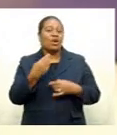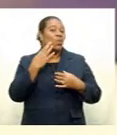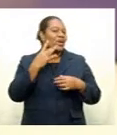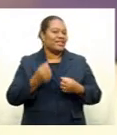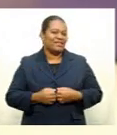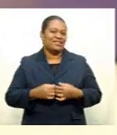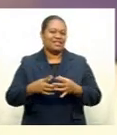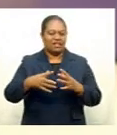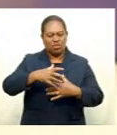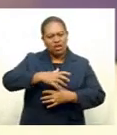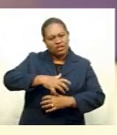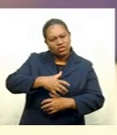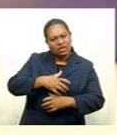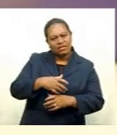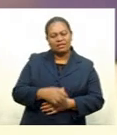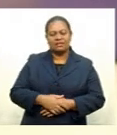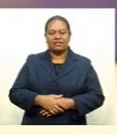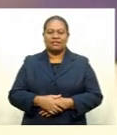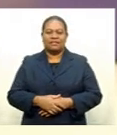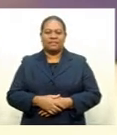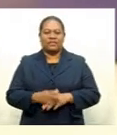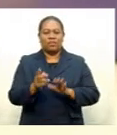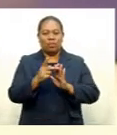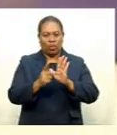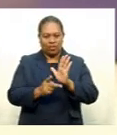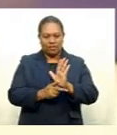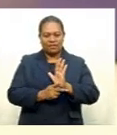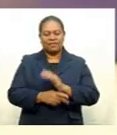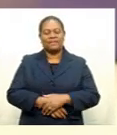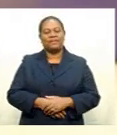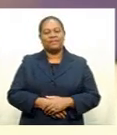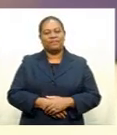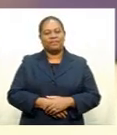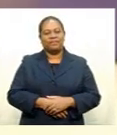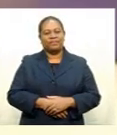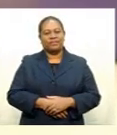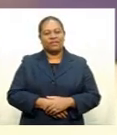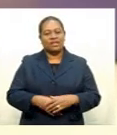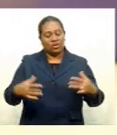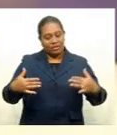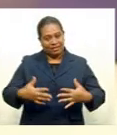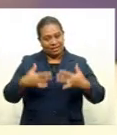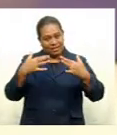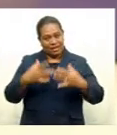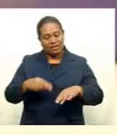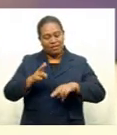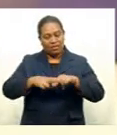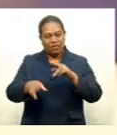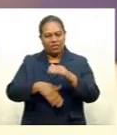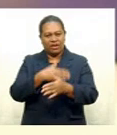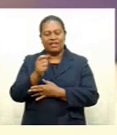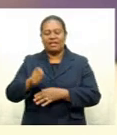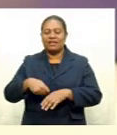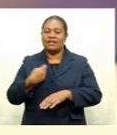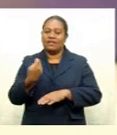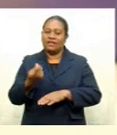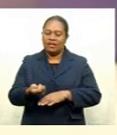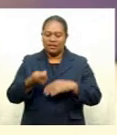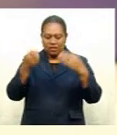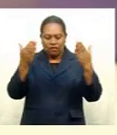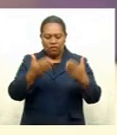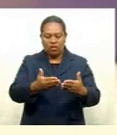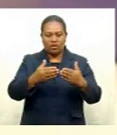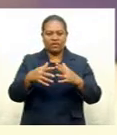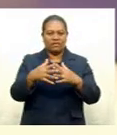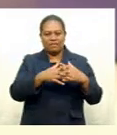start adjusting monetary policy. Producer price inflation data on Friday is the next major economic focus